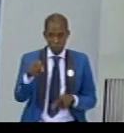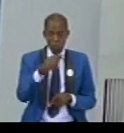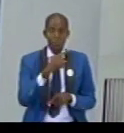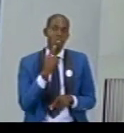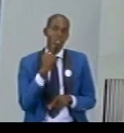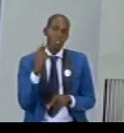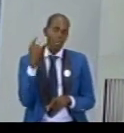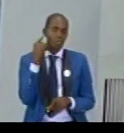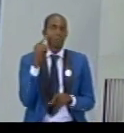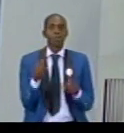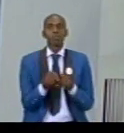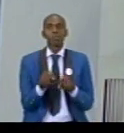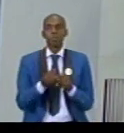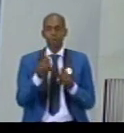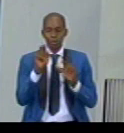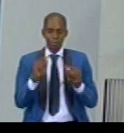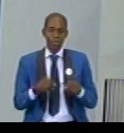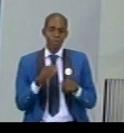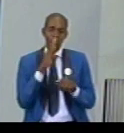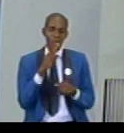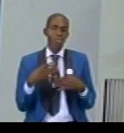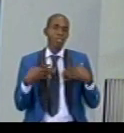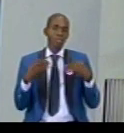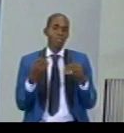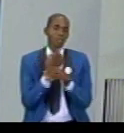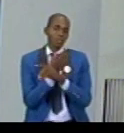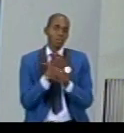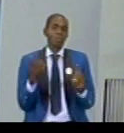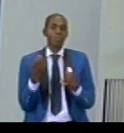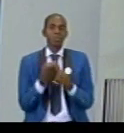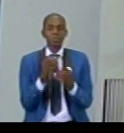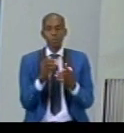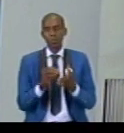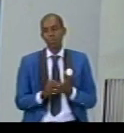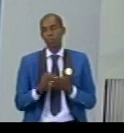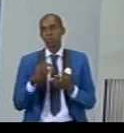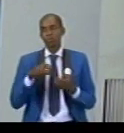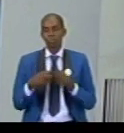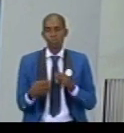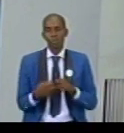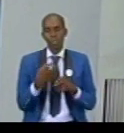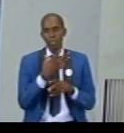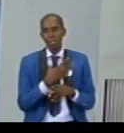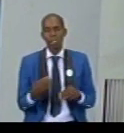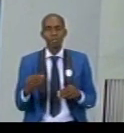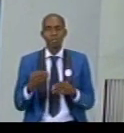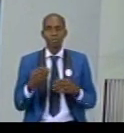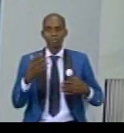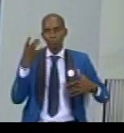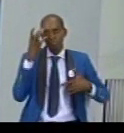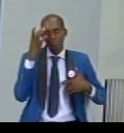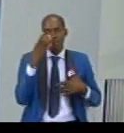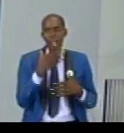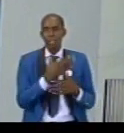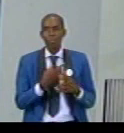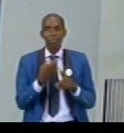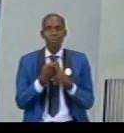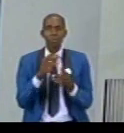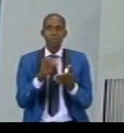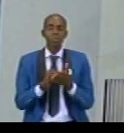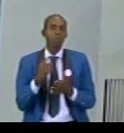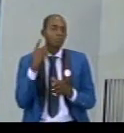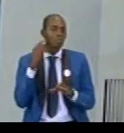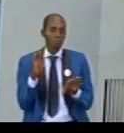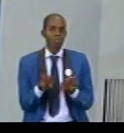Don't go anywhere yet. You need to listen to what God has done, to raise your own faith, to develop your own faith, and to